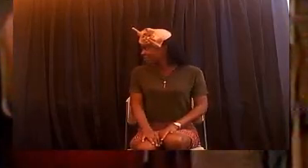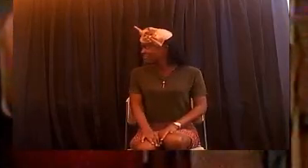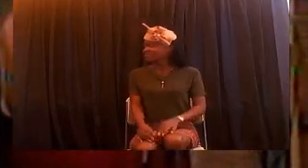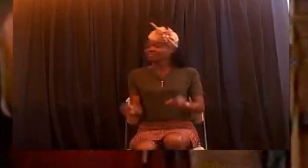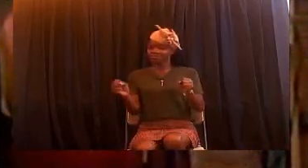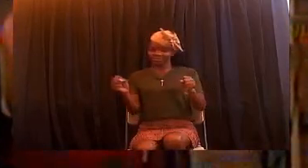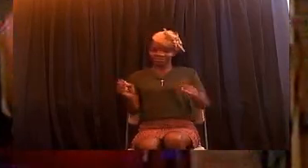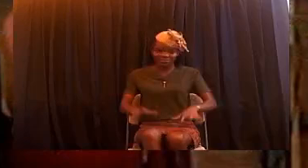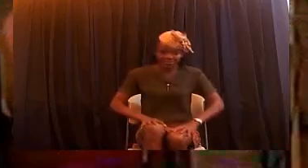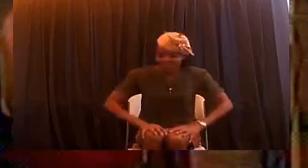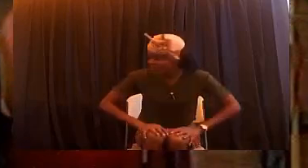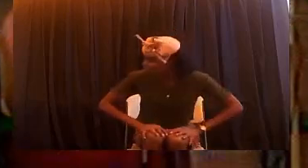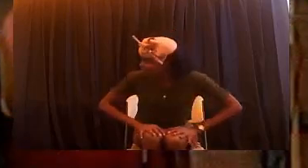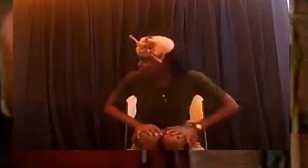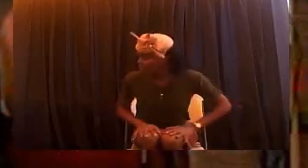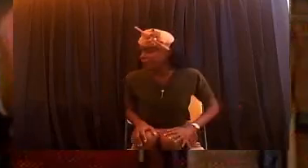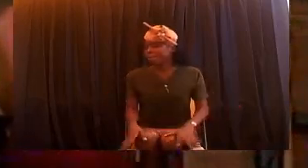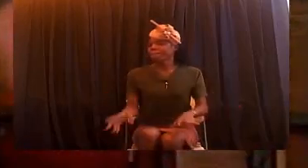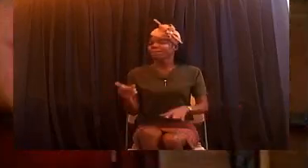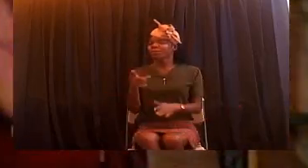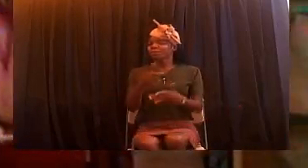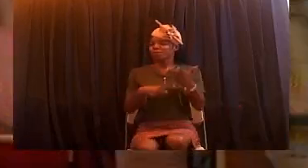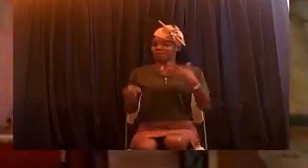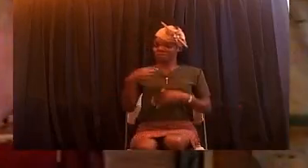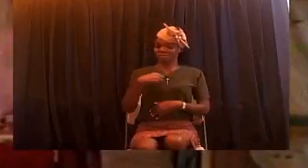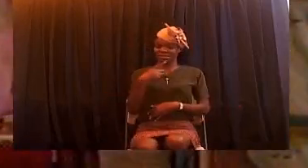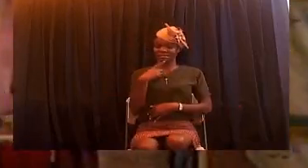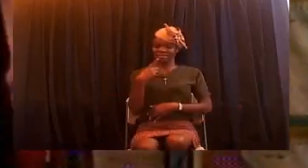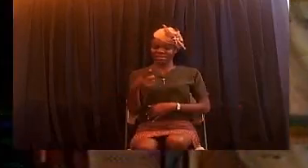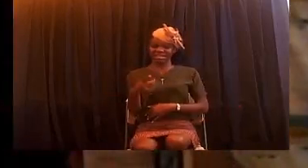99-1 rule. And what I am proposing is that